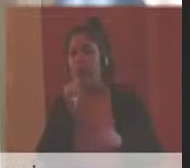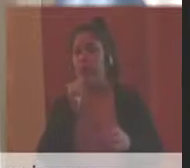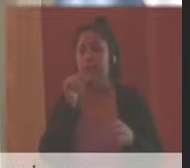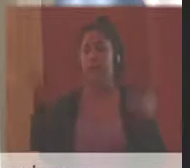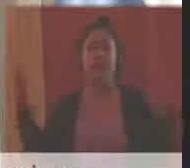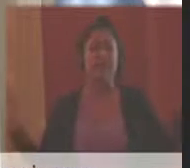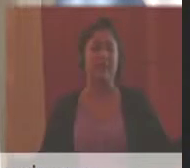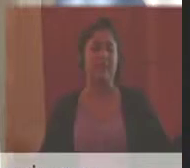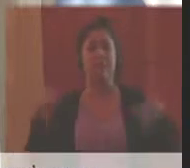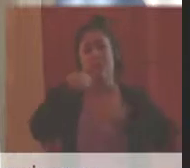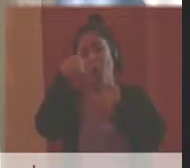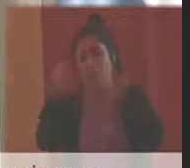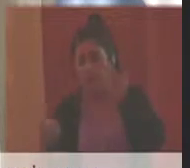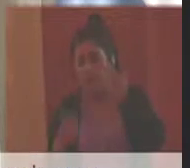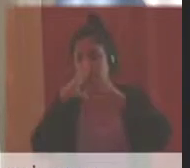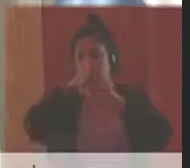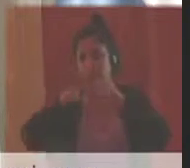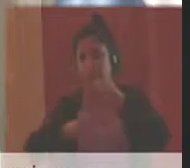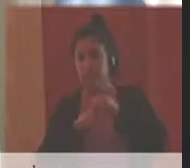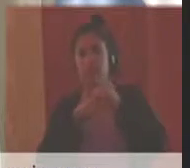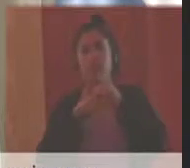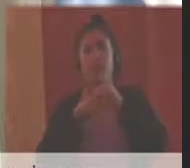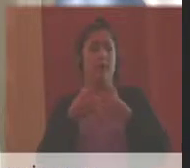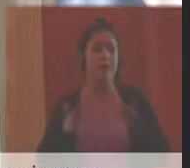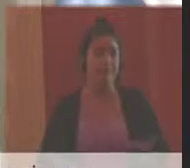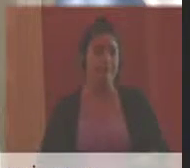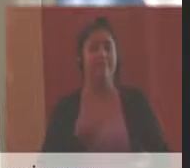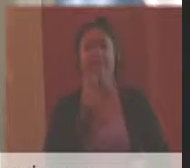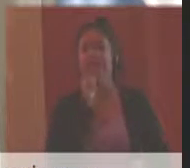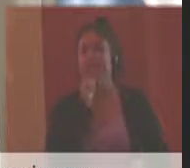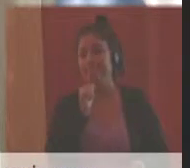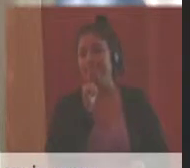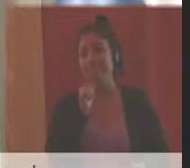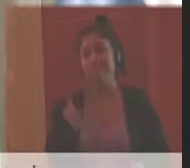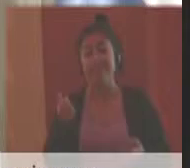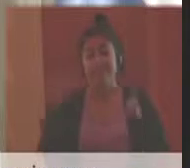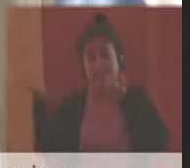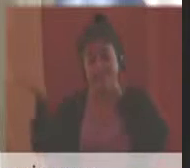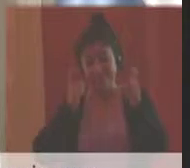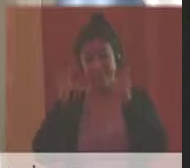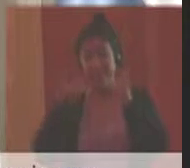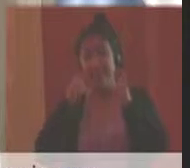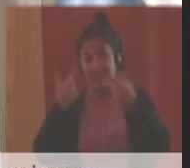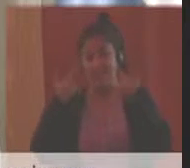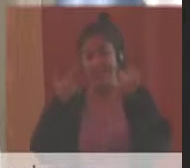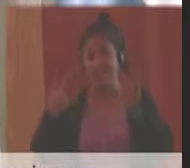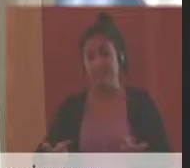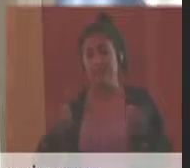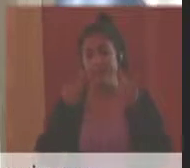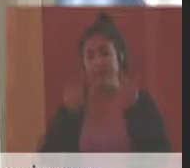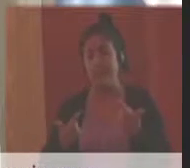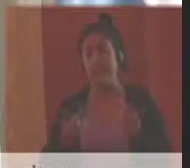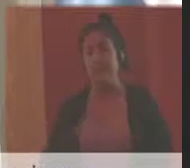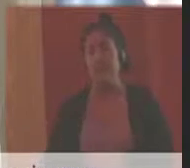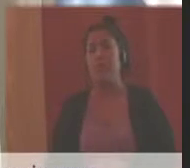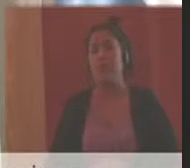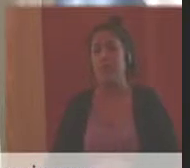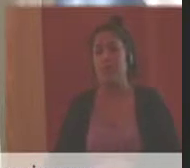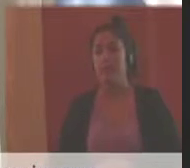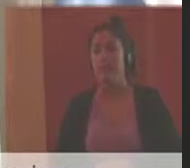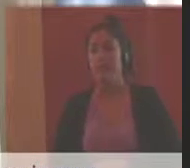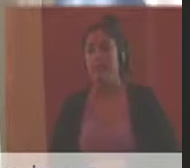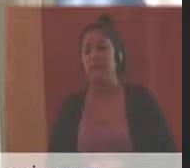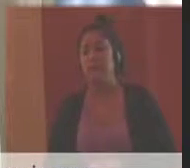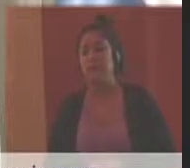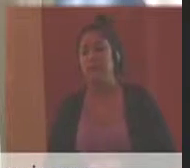key factors in the renewal and in the inequity and resilience. Our region